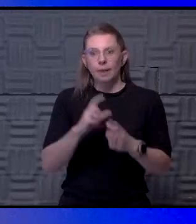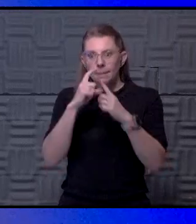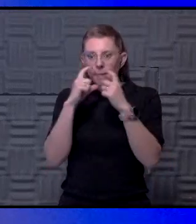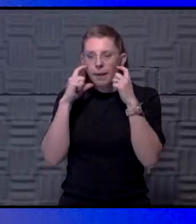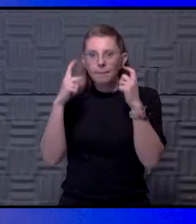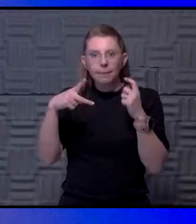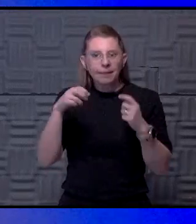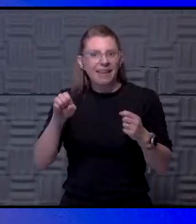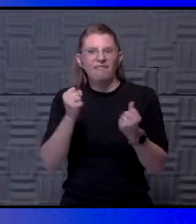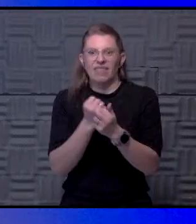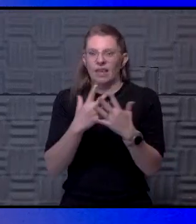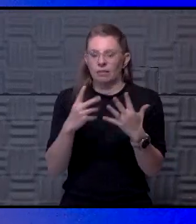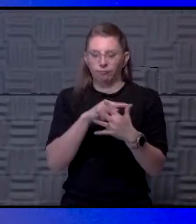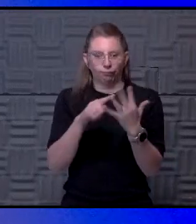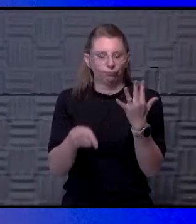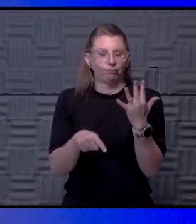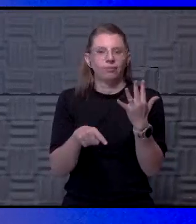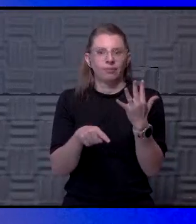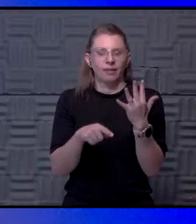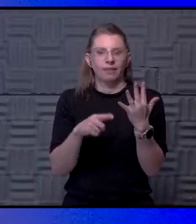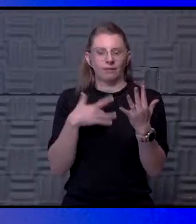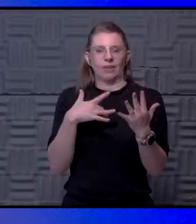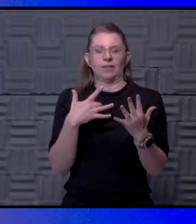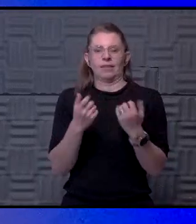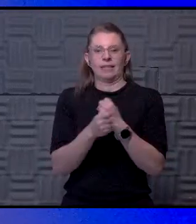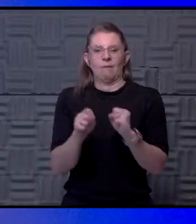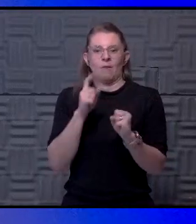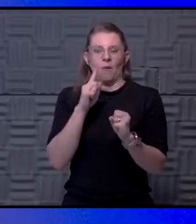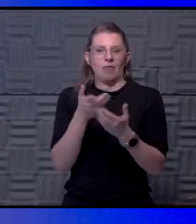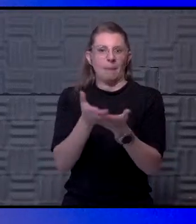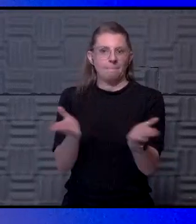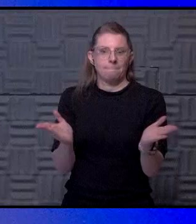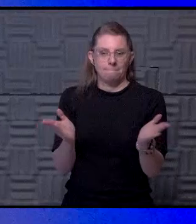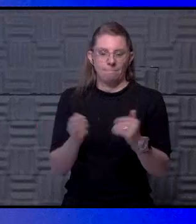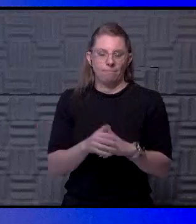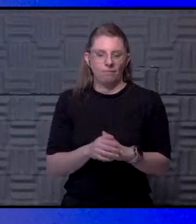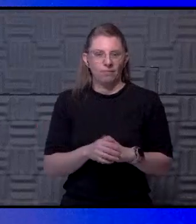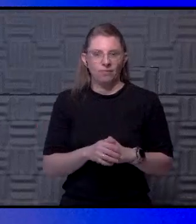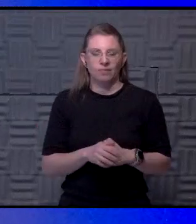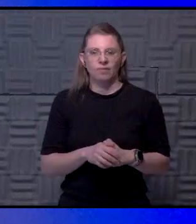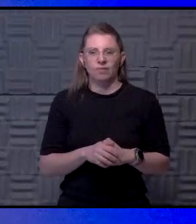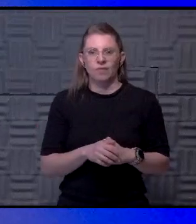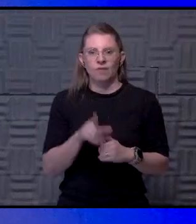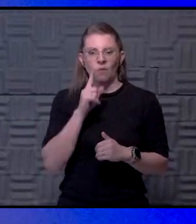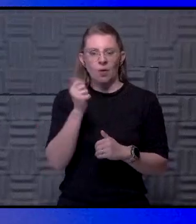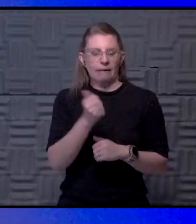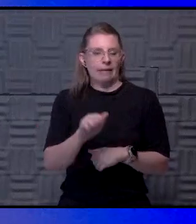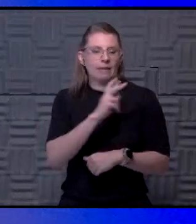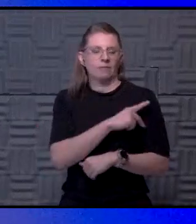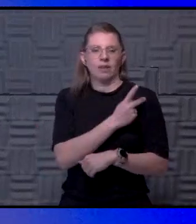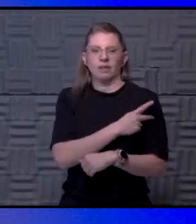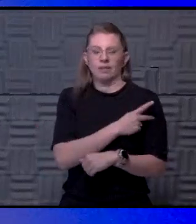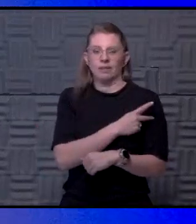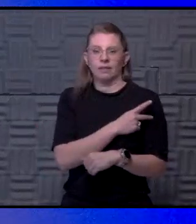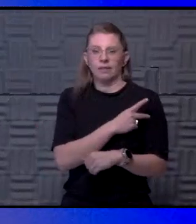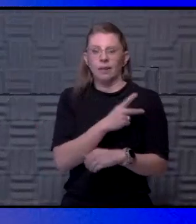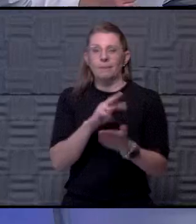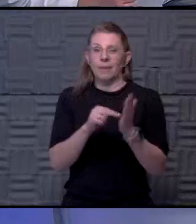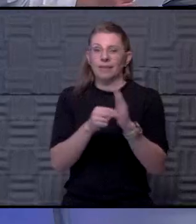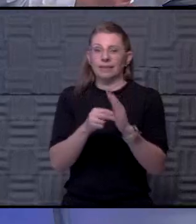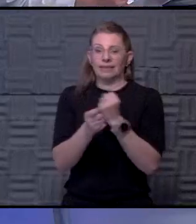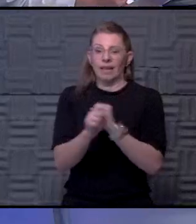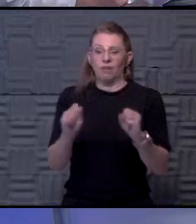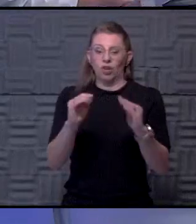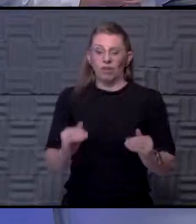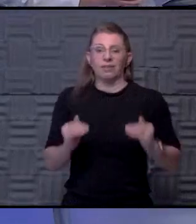PPE, everything. Yeah. In many ways, especially for patients on chemotherapy, bone marrow transplant, I think it's probably never been safer. And so I really encourage I bet it's everyone